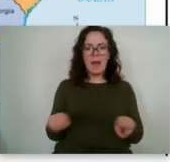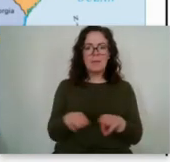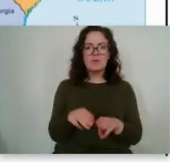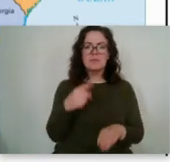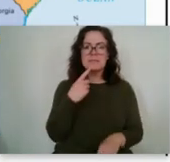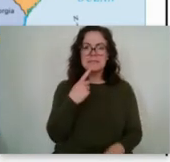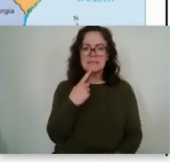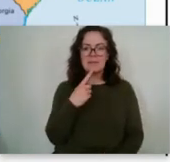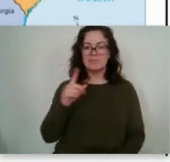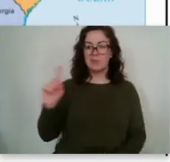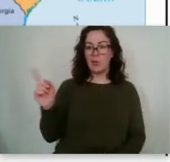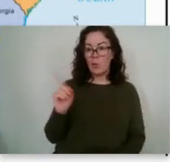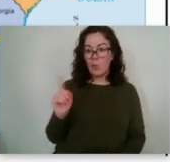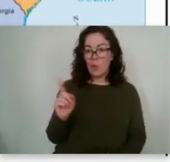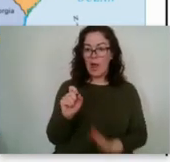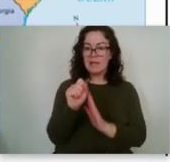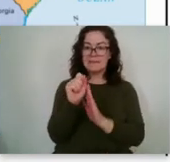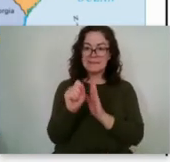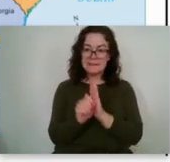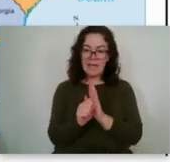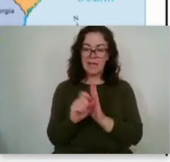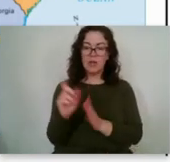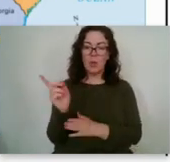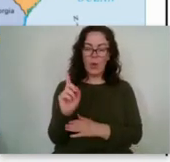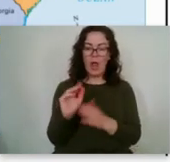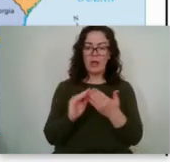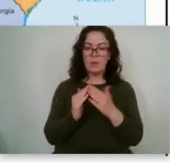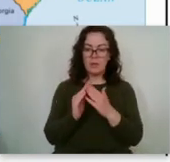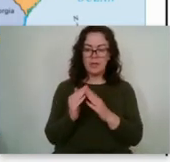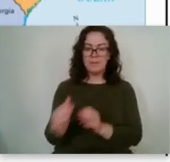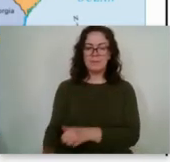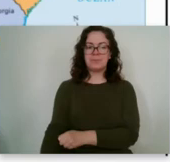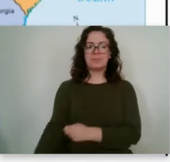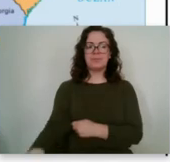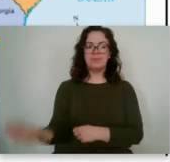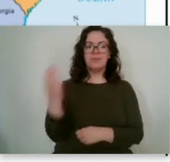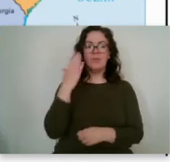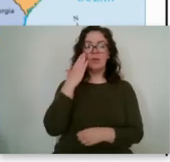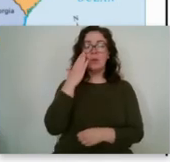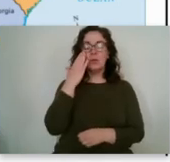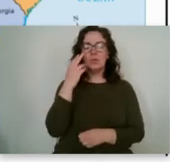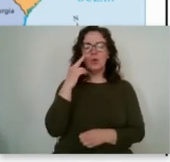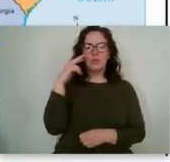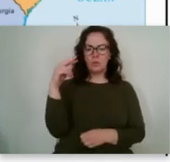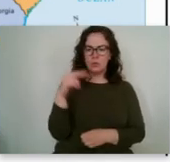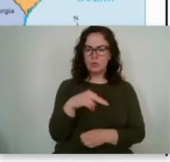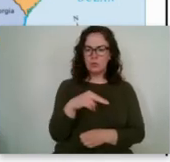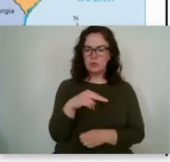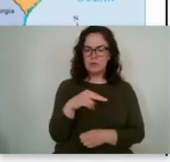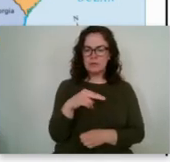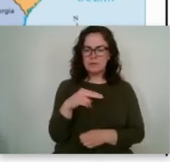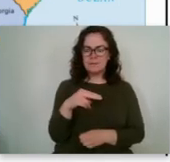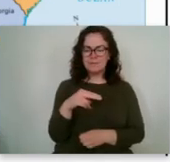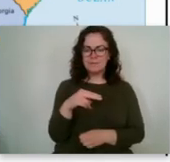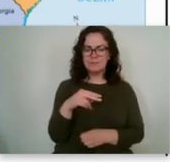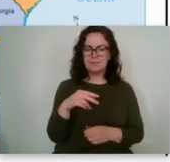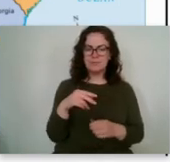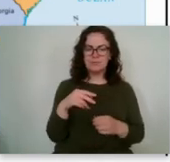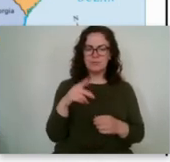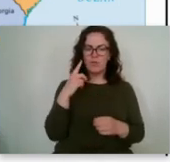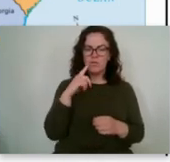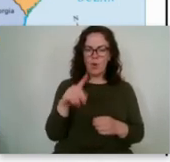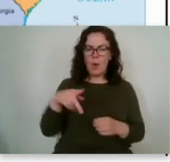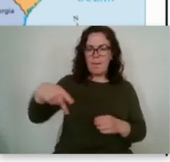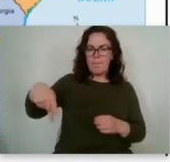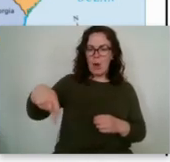is here, our community is here? So if you look at the key of the map that I made, if you look for this